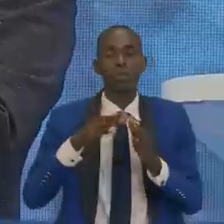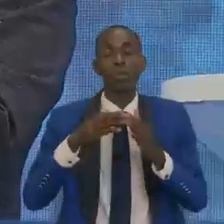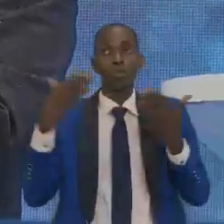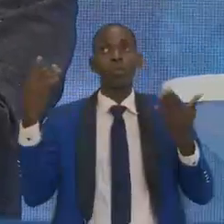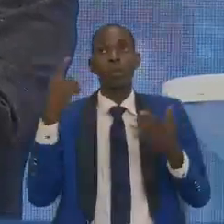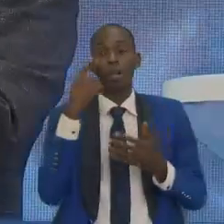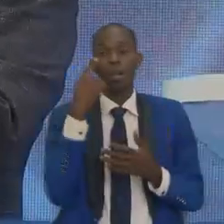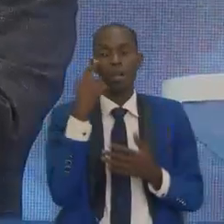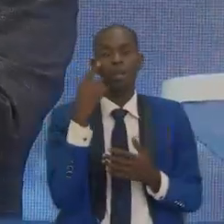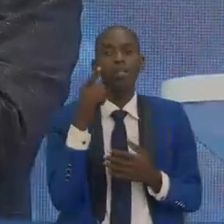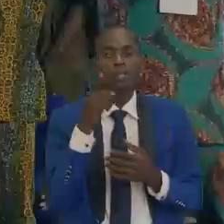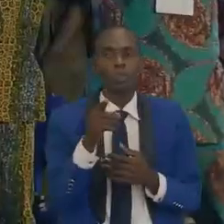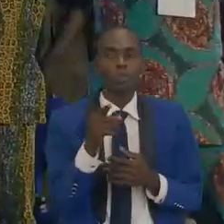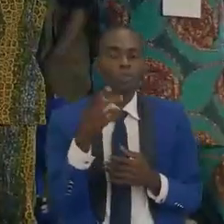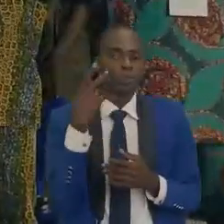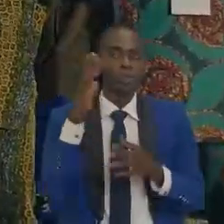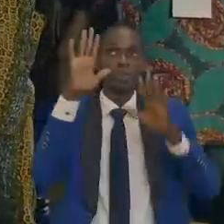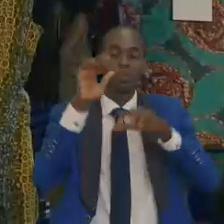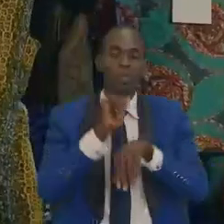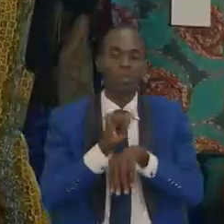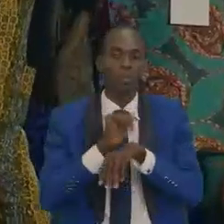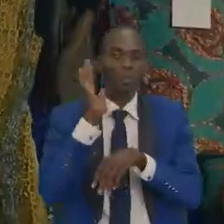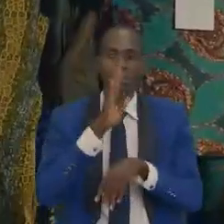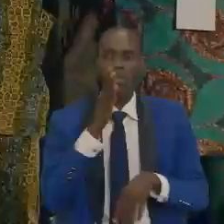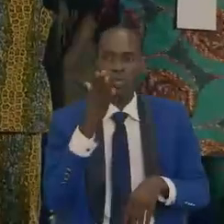it will be there for you to see.